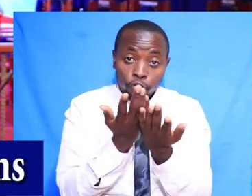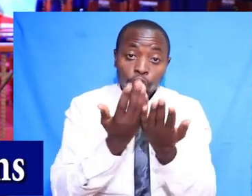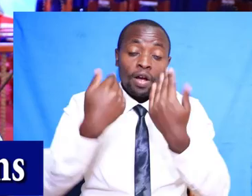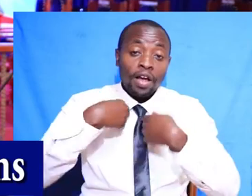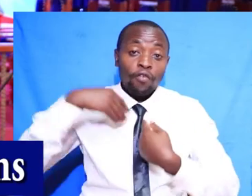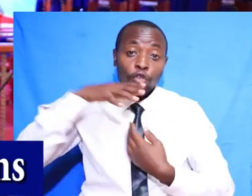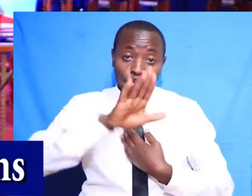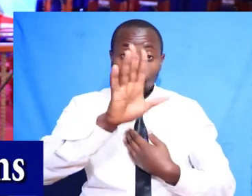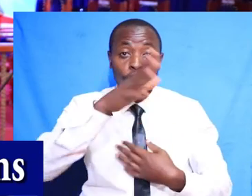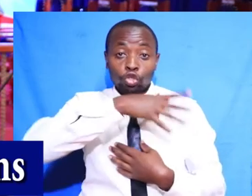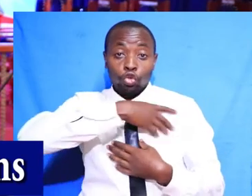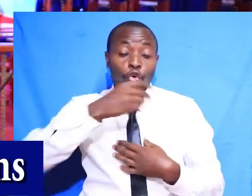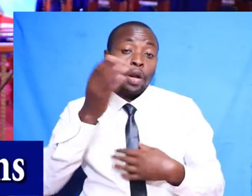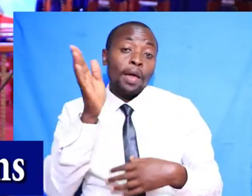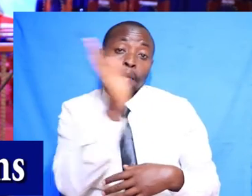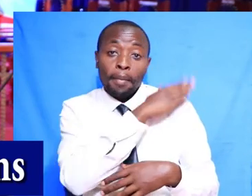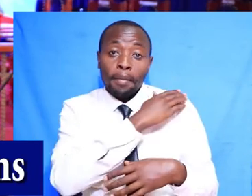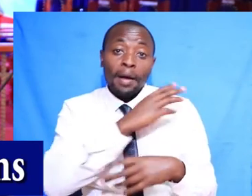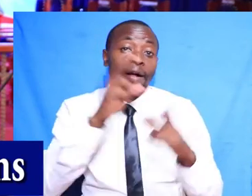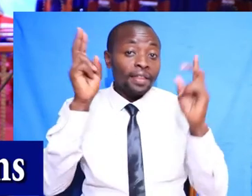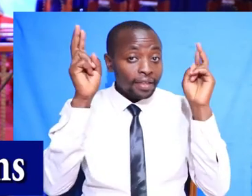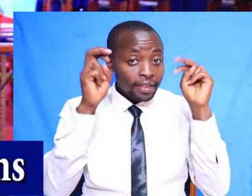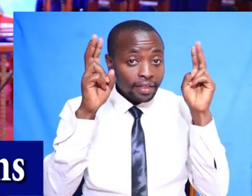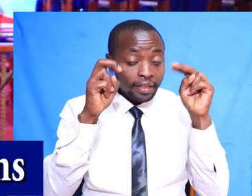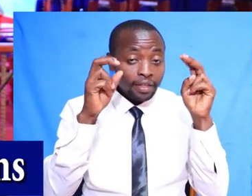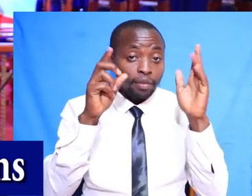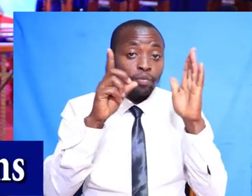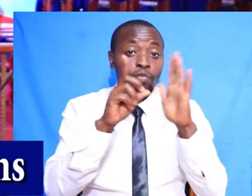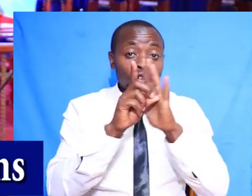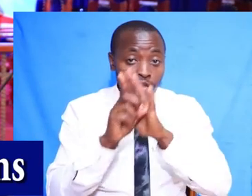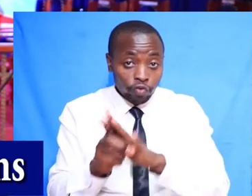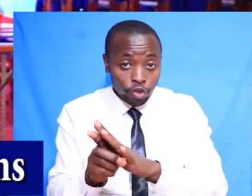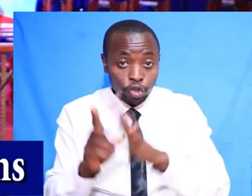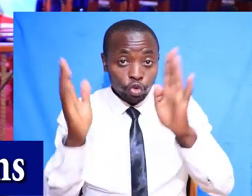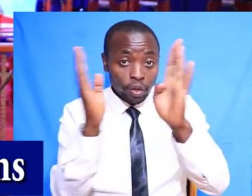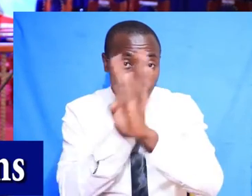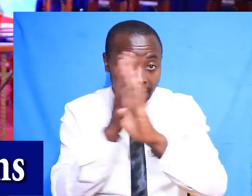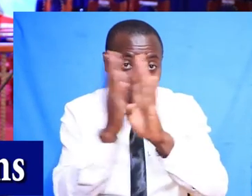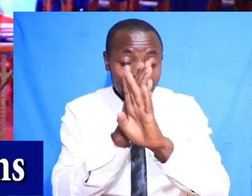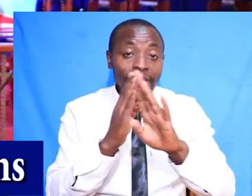Your Soul under the sub-theme Overcoming Your Hidden Sins.